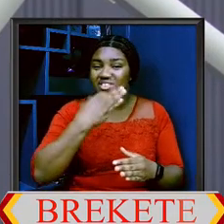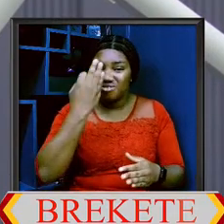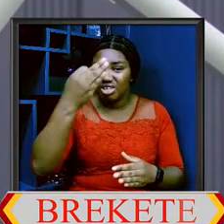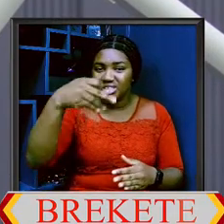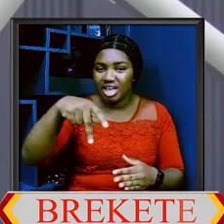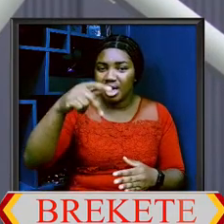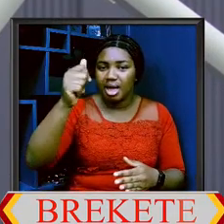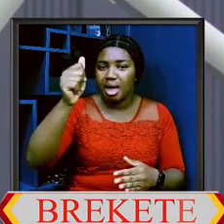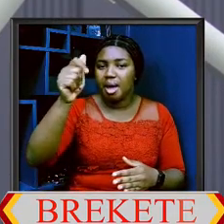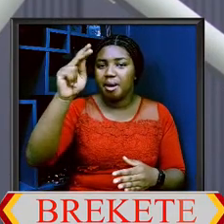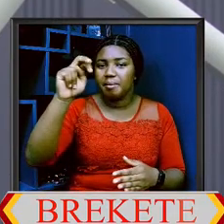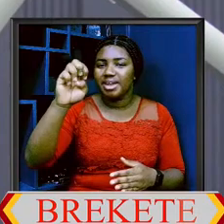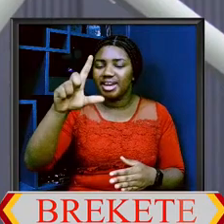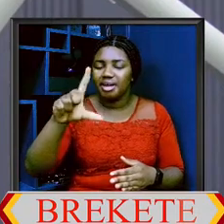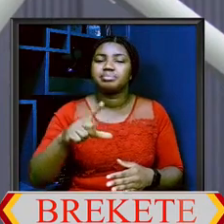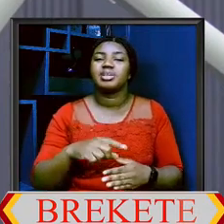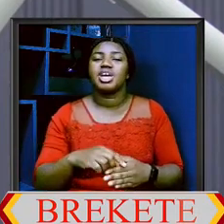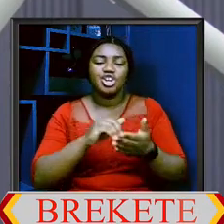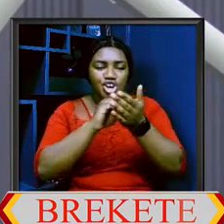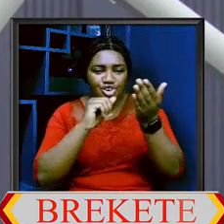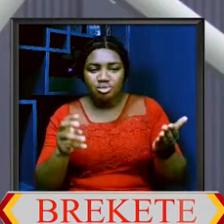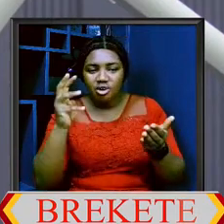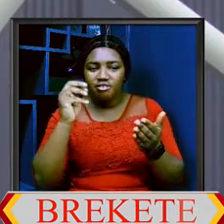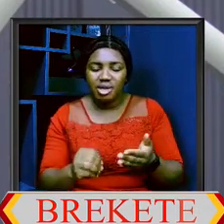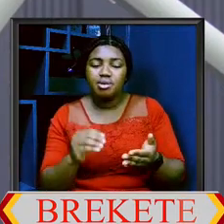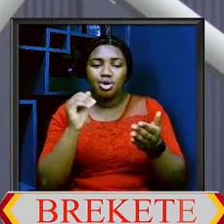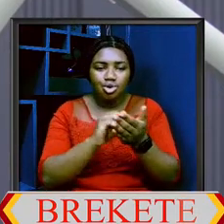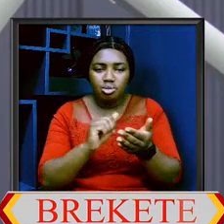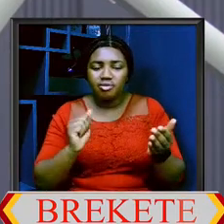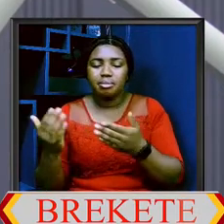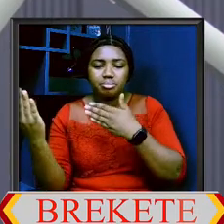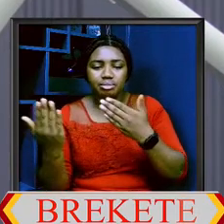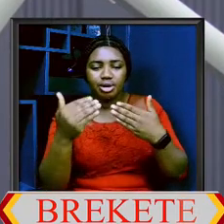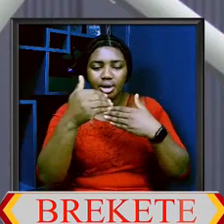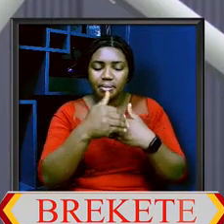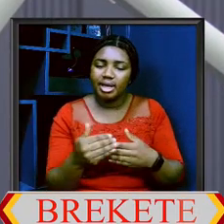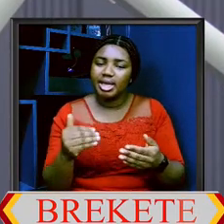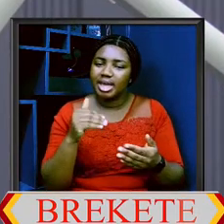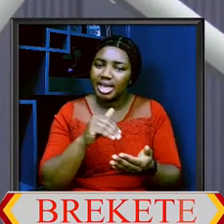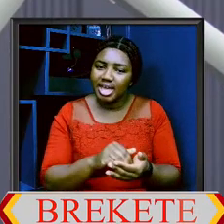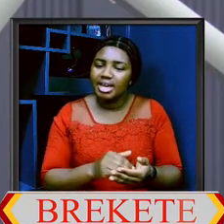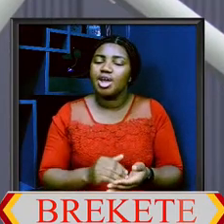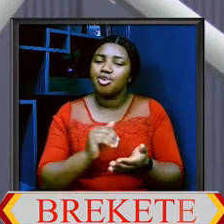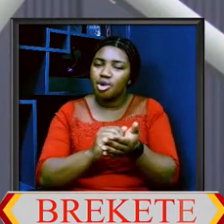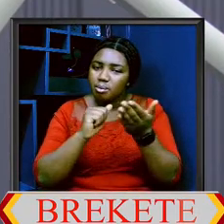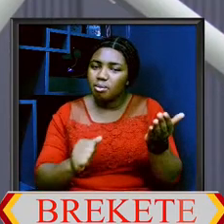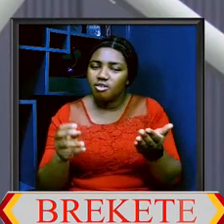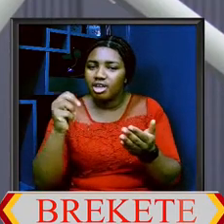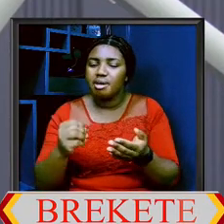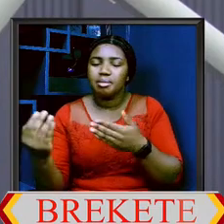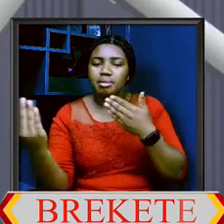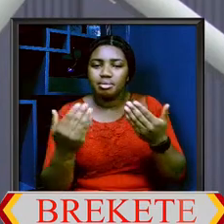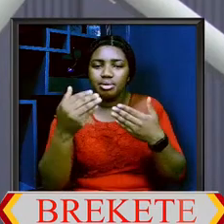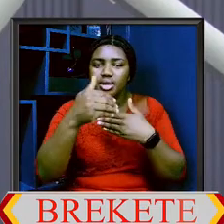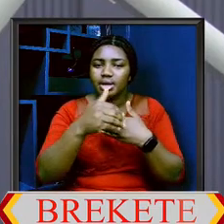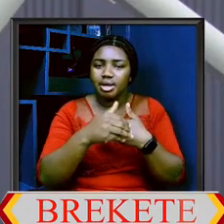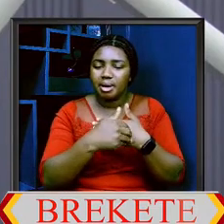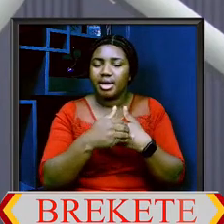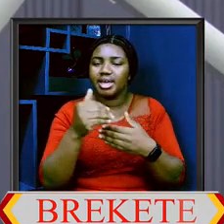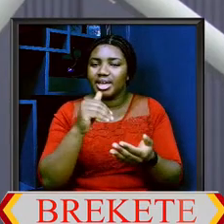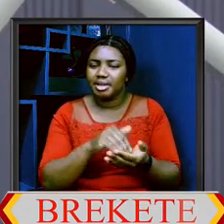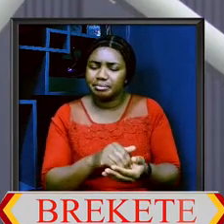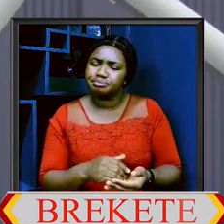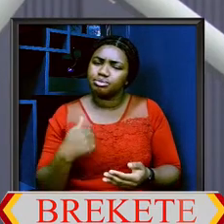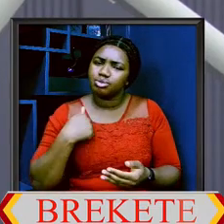they bring him back again eject him bring her back eject them bring them back now the thing be say we hear